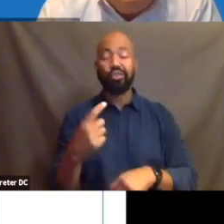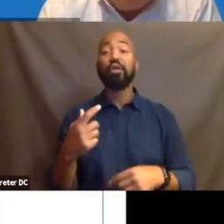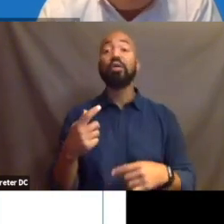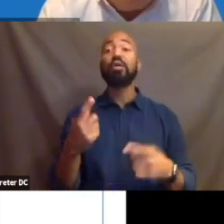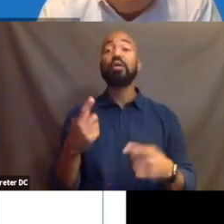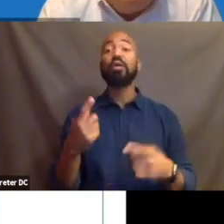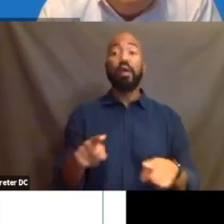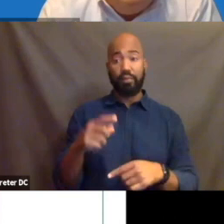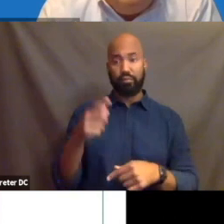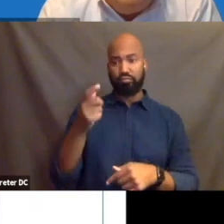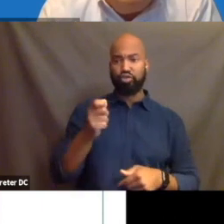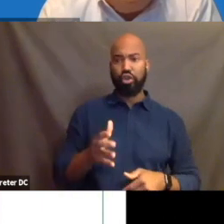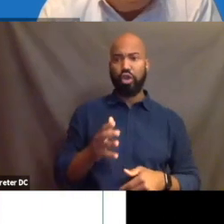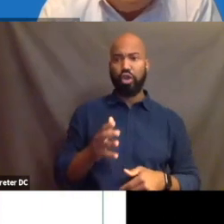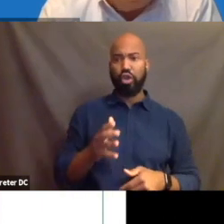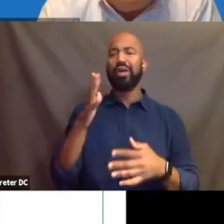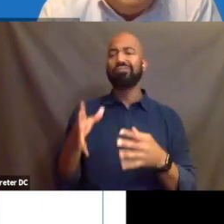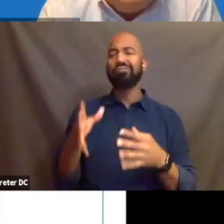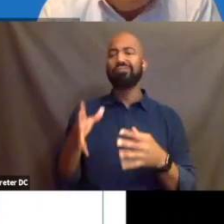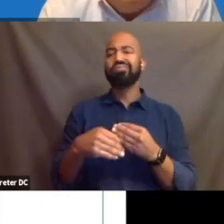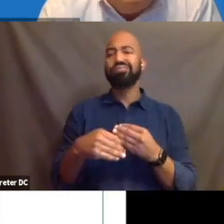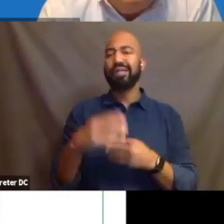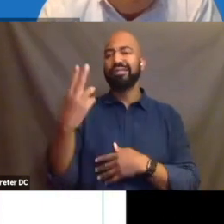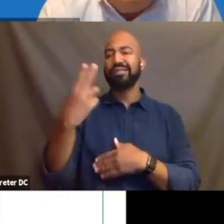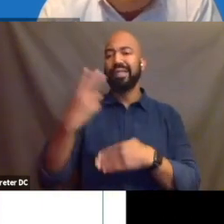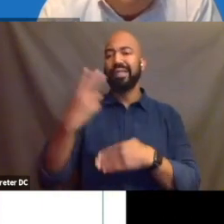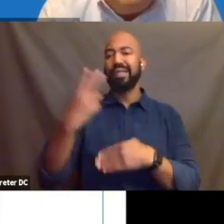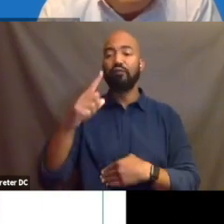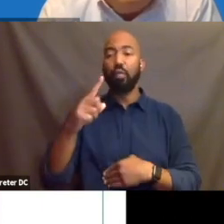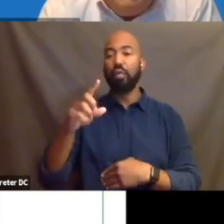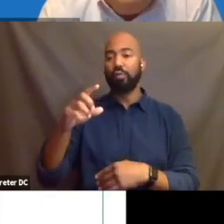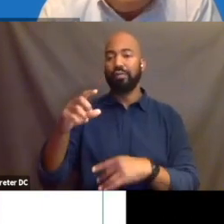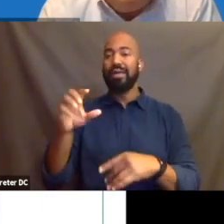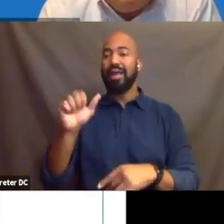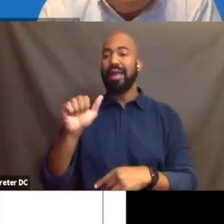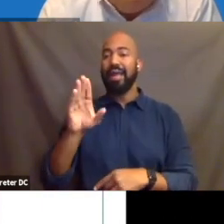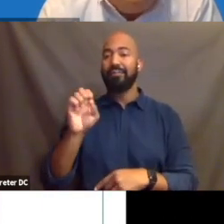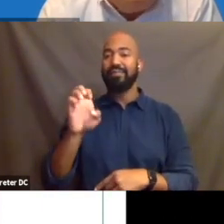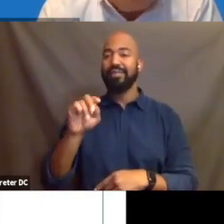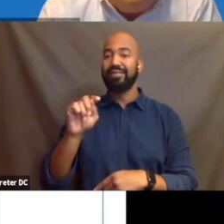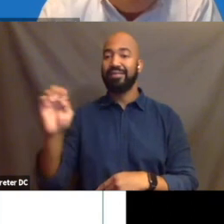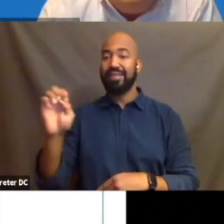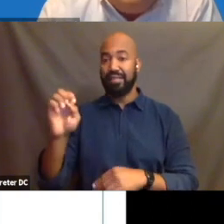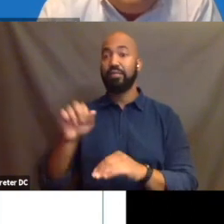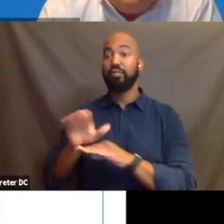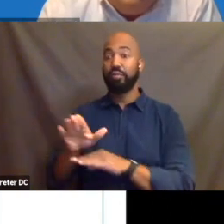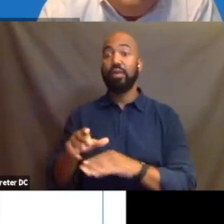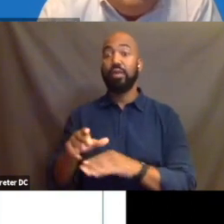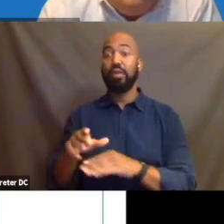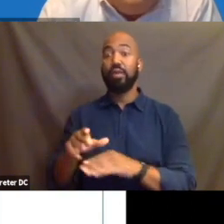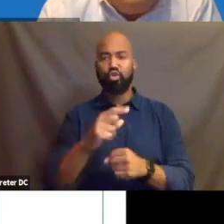absentee return period by another 6 days, as long as the ballots were postmarked by the